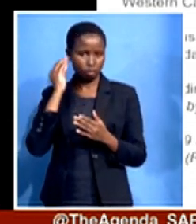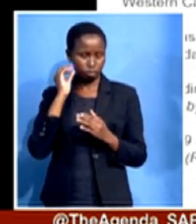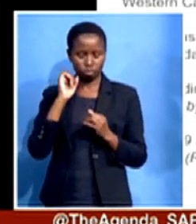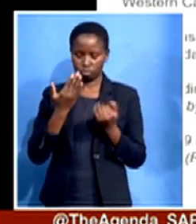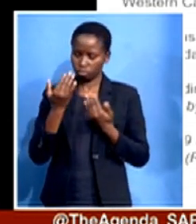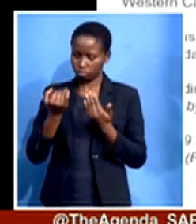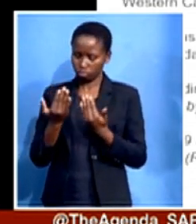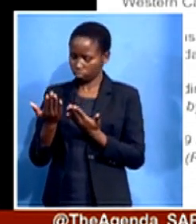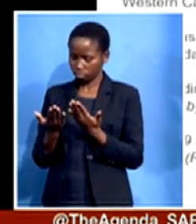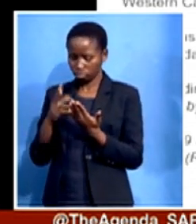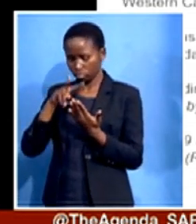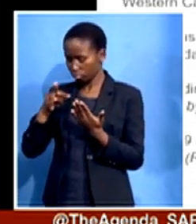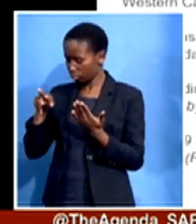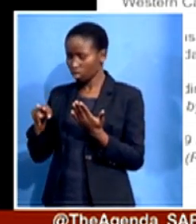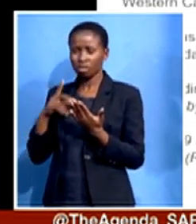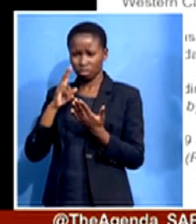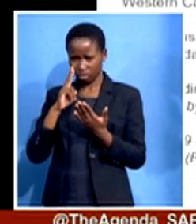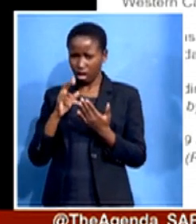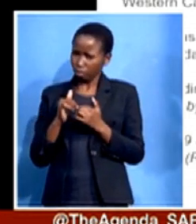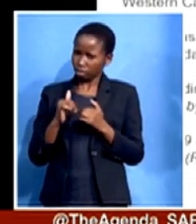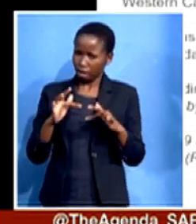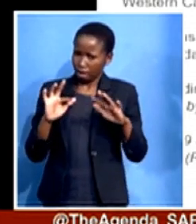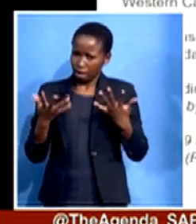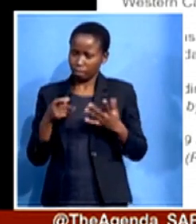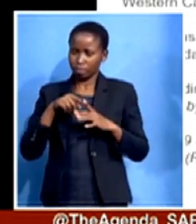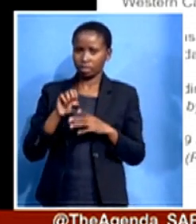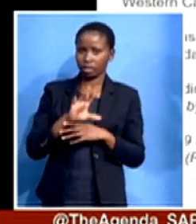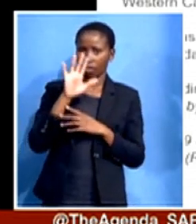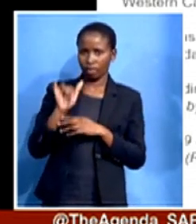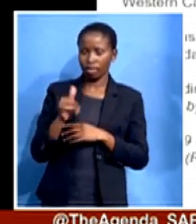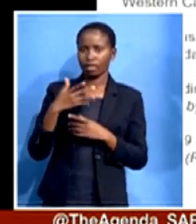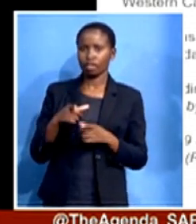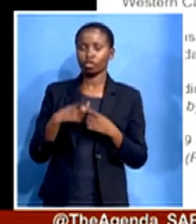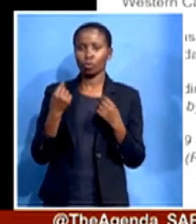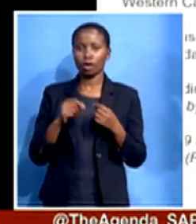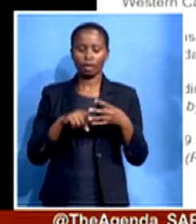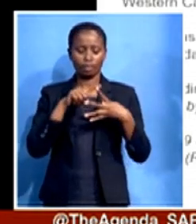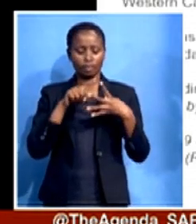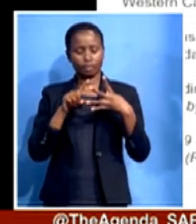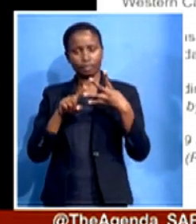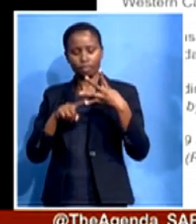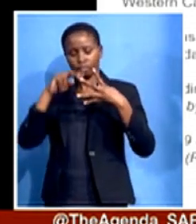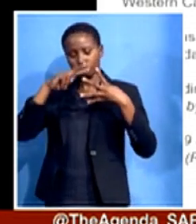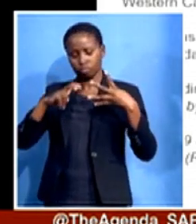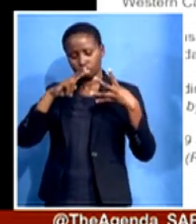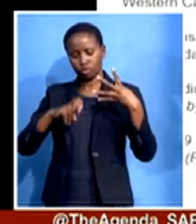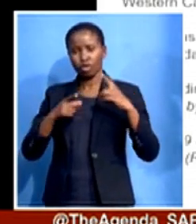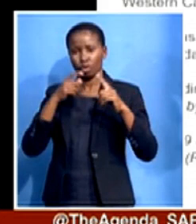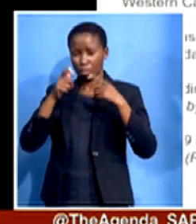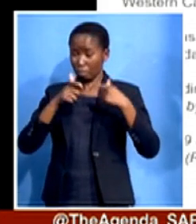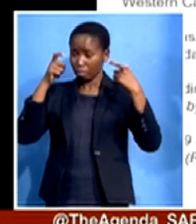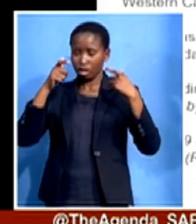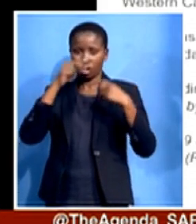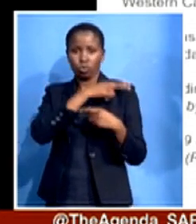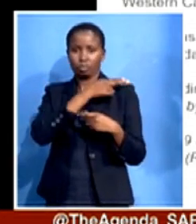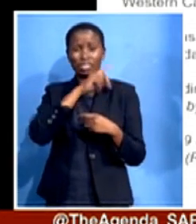Africa, and completed 4 outbreak investigations in large hospitals in those provinces that you can see. And then it started